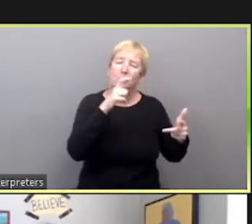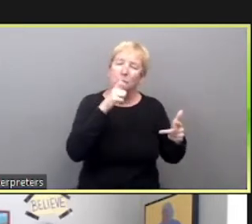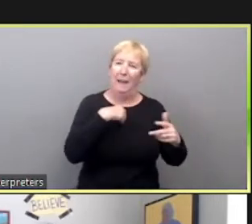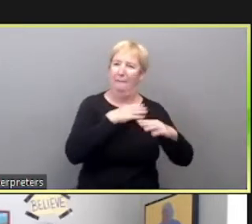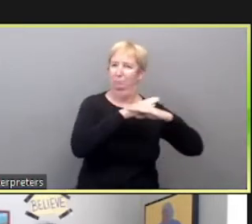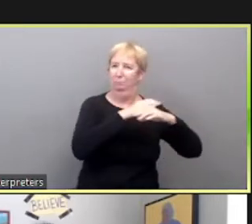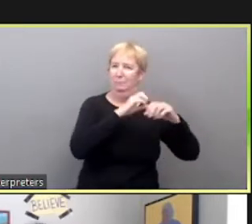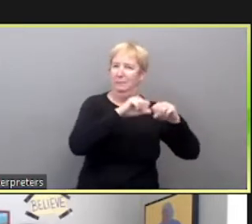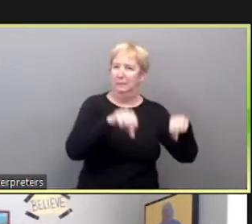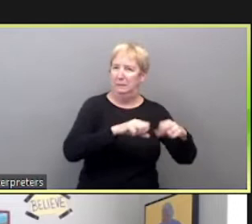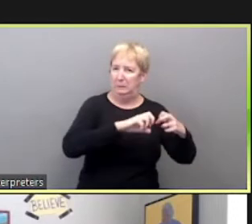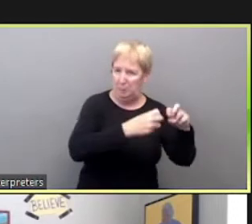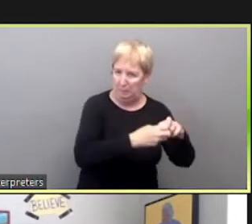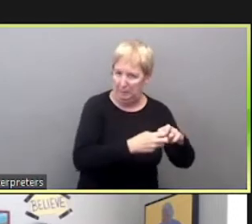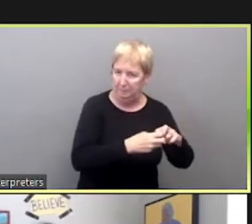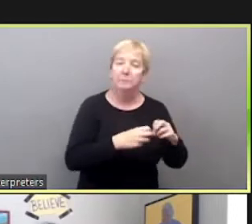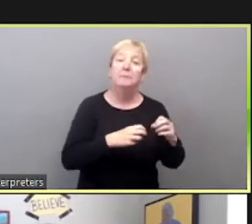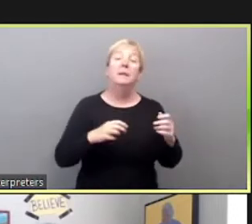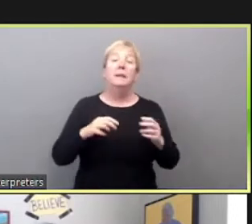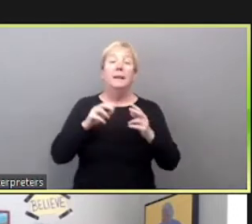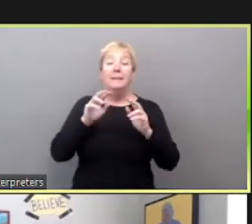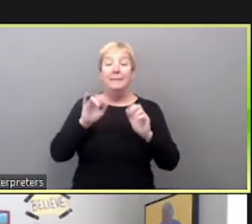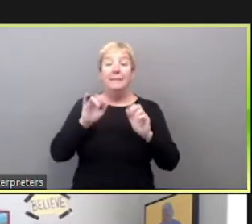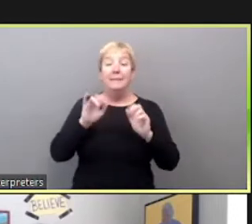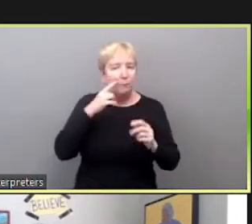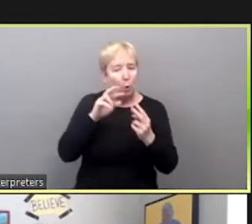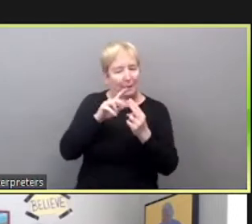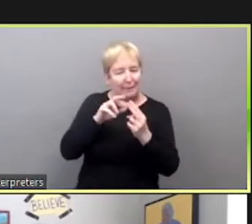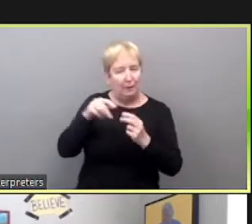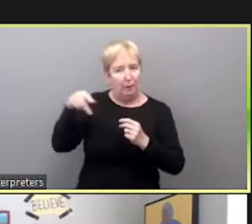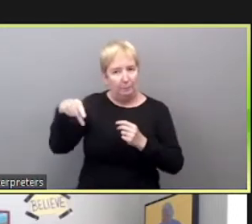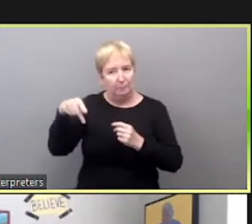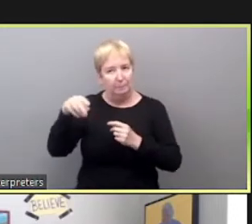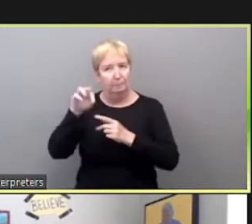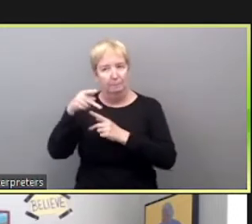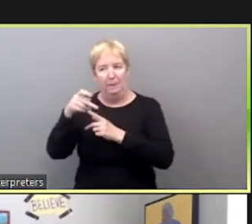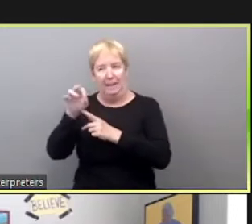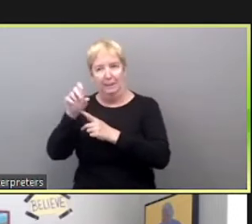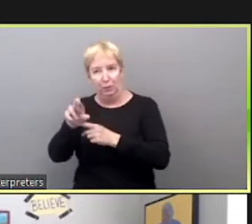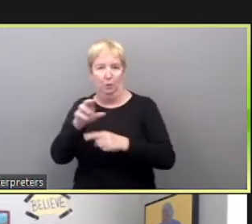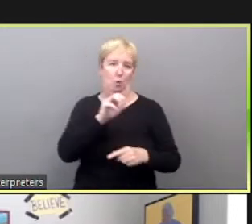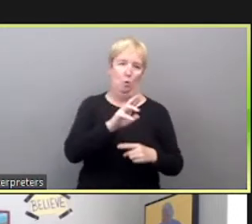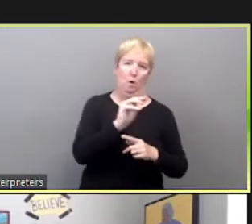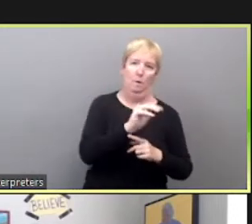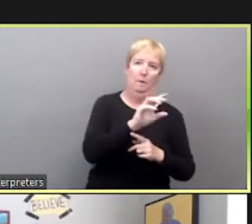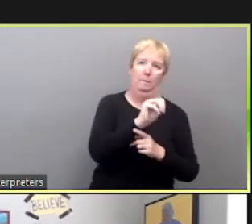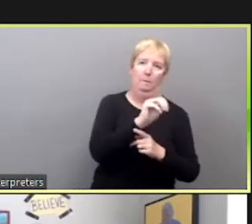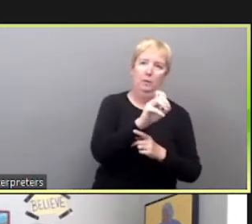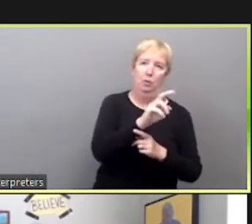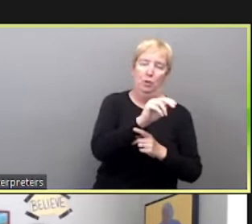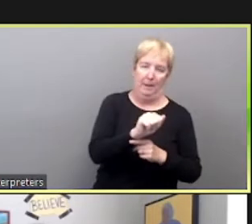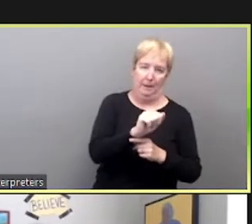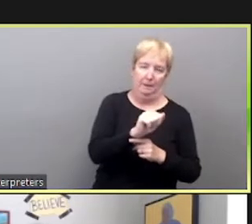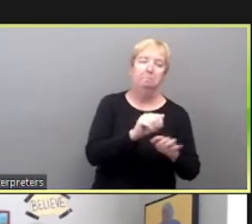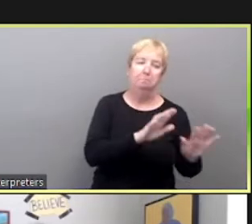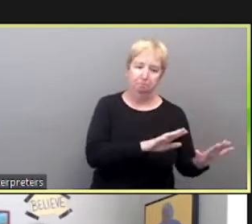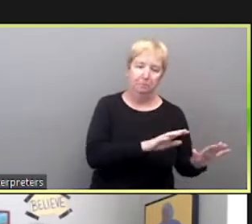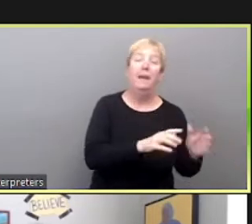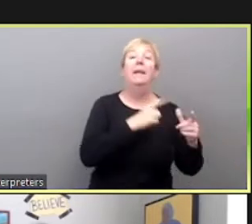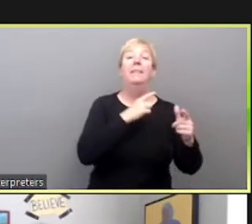That's the group that can get Pfizer or Moderna. And then we have people getting those doses. And then